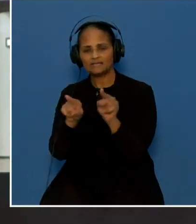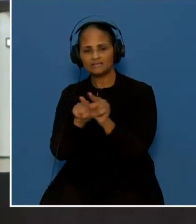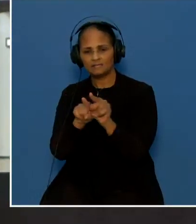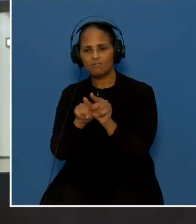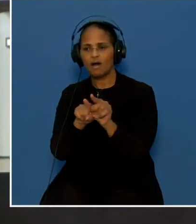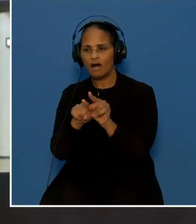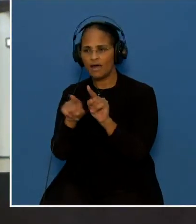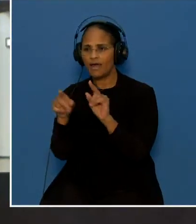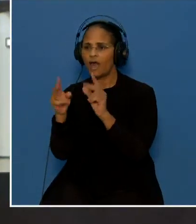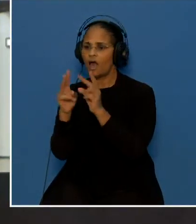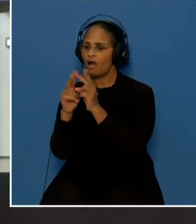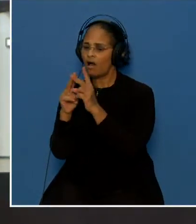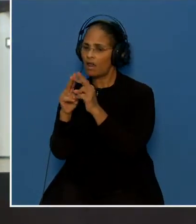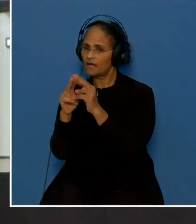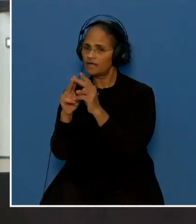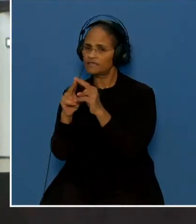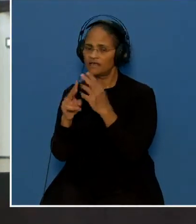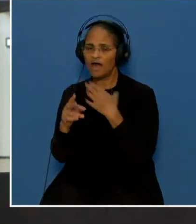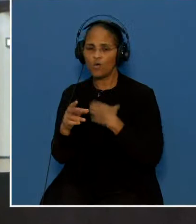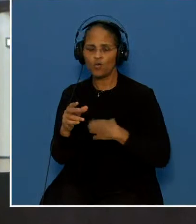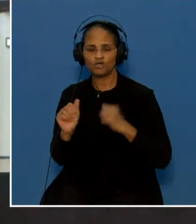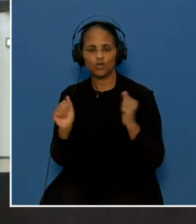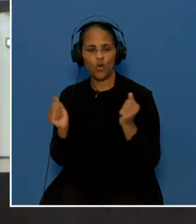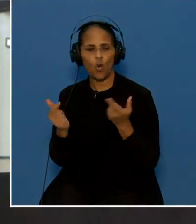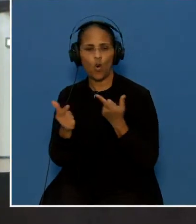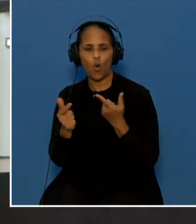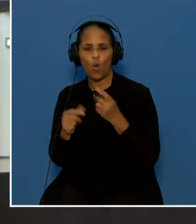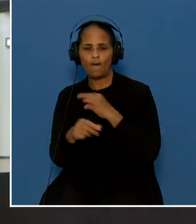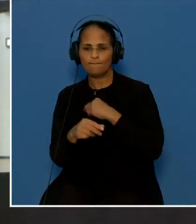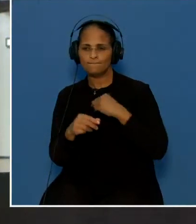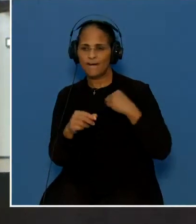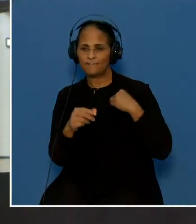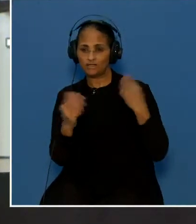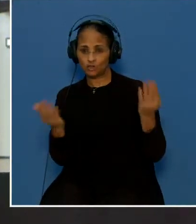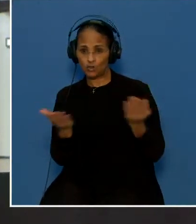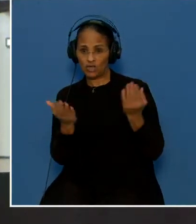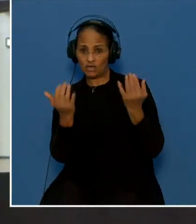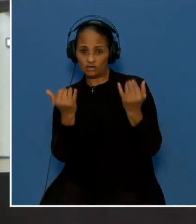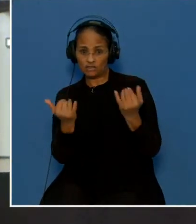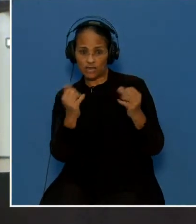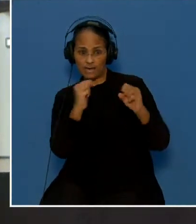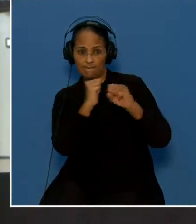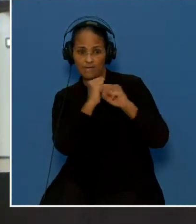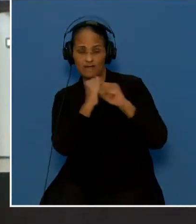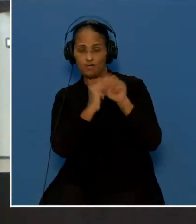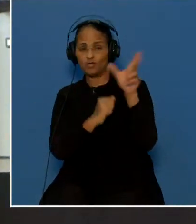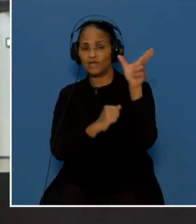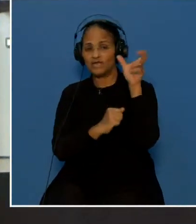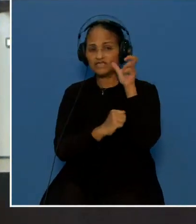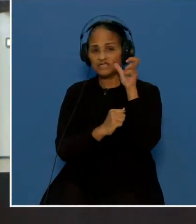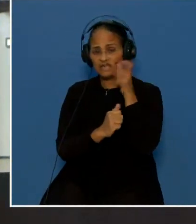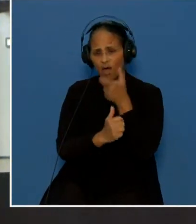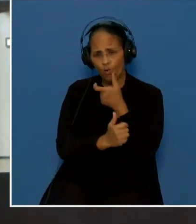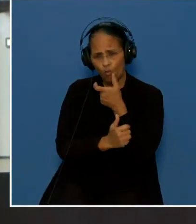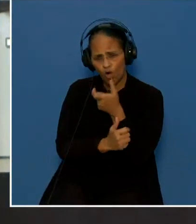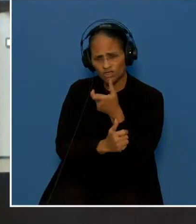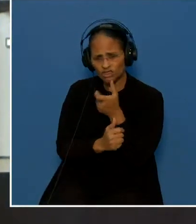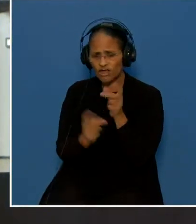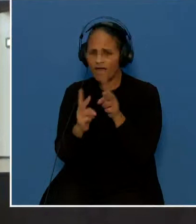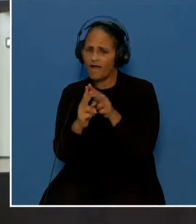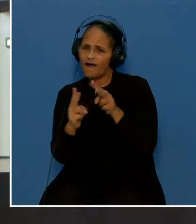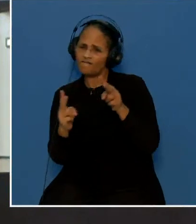done, wish everyone, members of the media who are here today, and those who are listening and watching, a